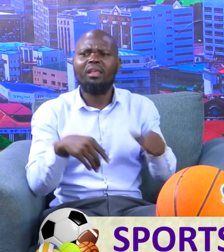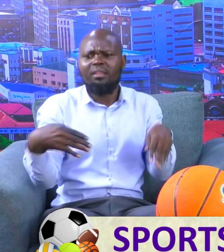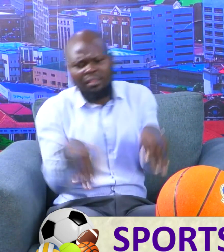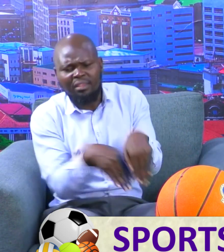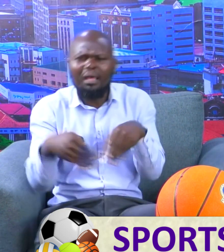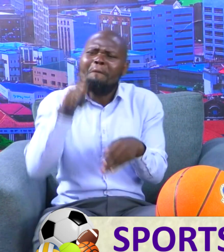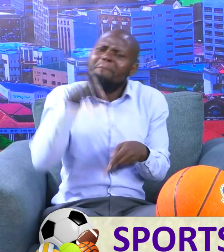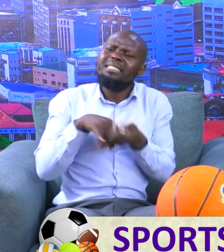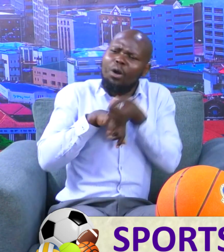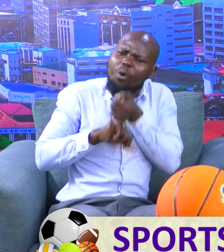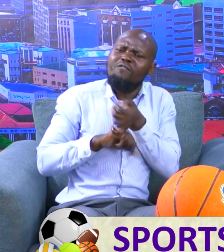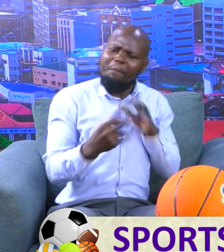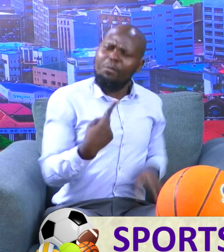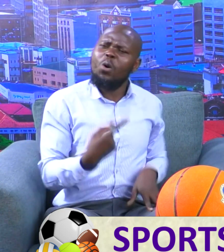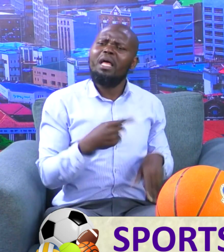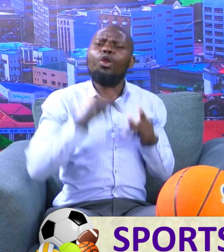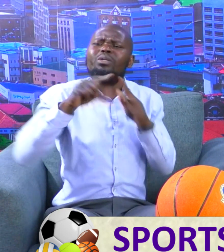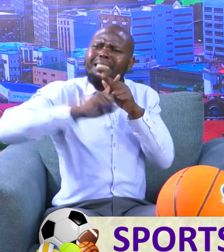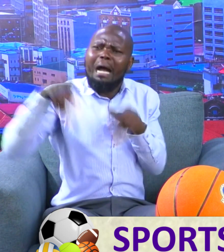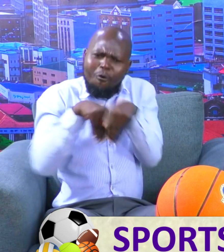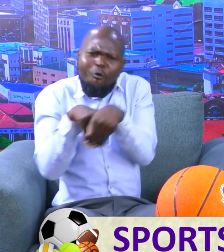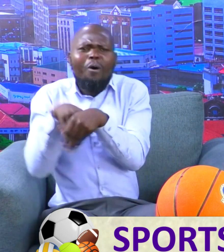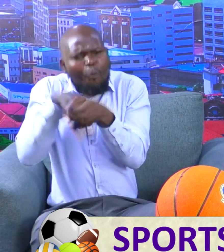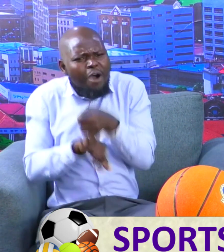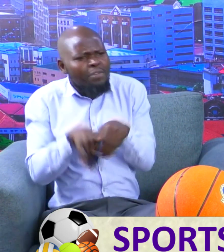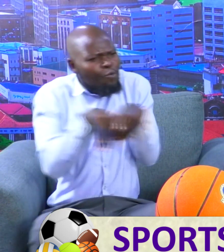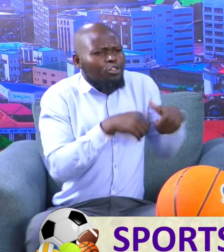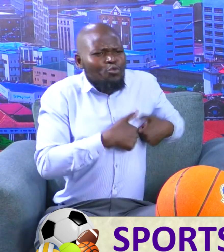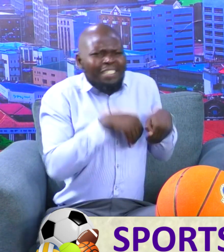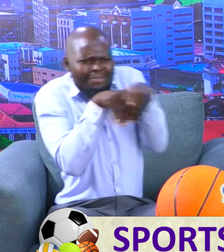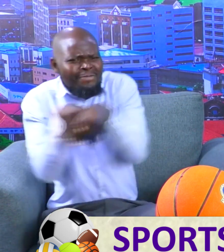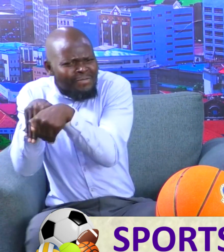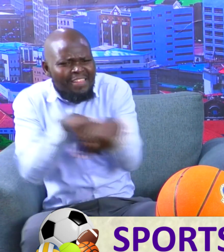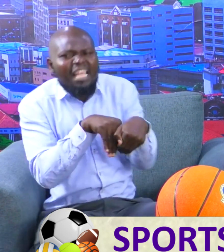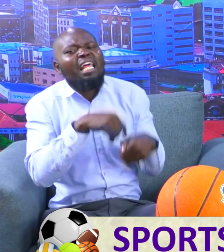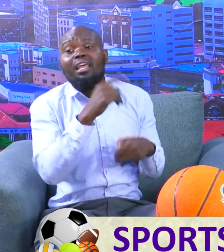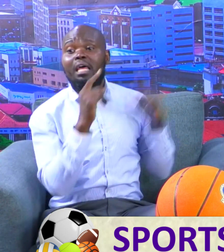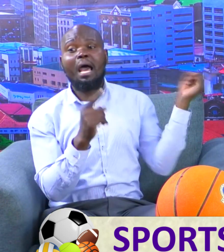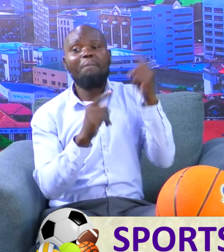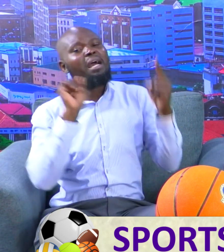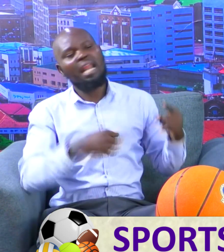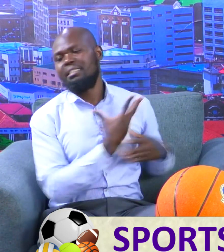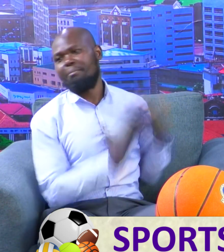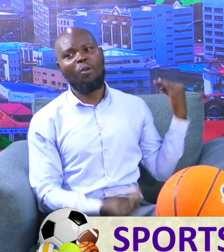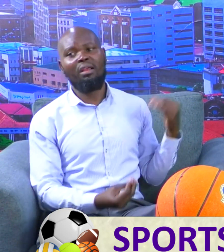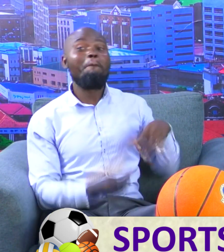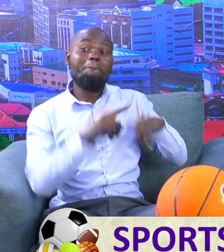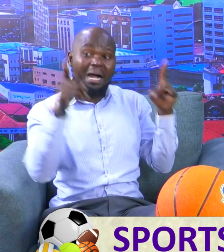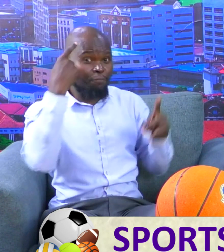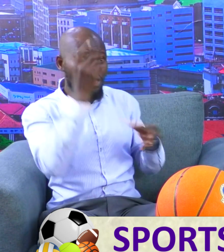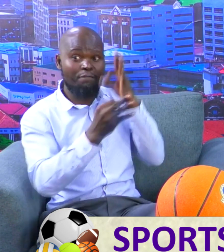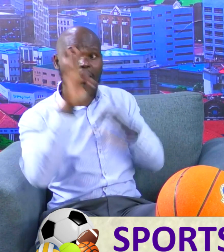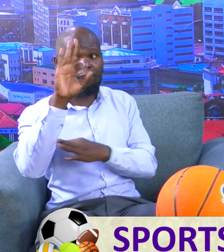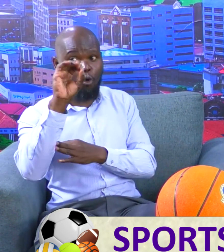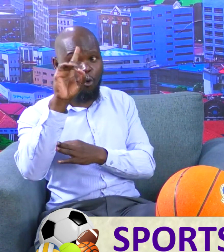So if they really mark Haaland, then he will not have that opportunity to score. So they should follow Haaland up and down